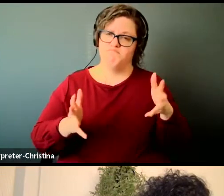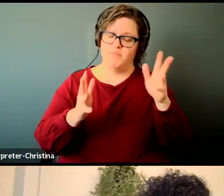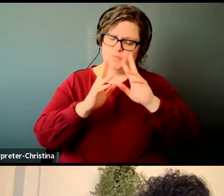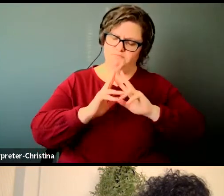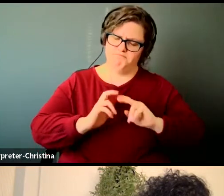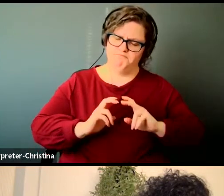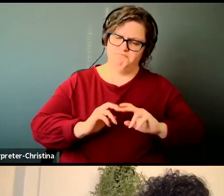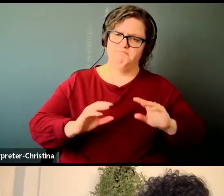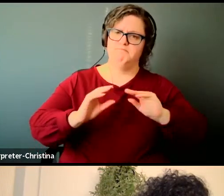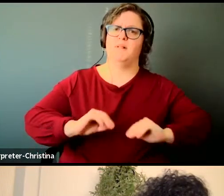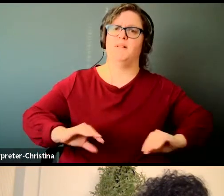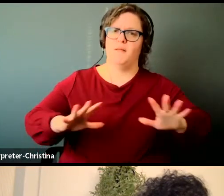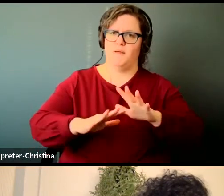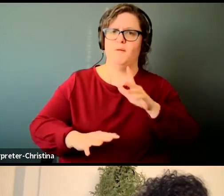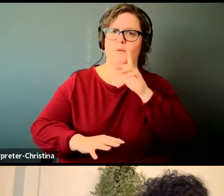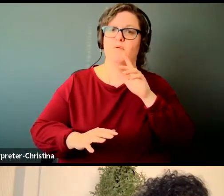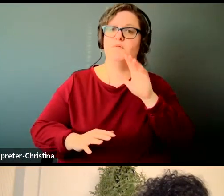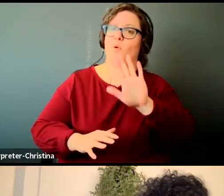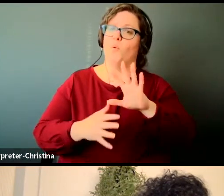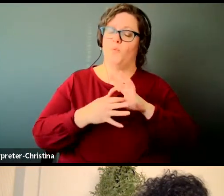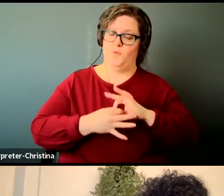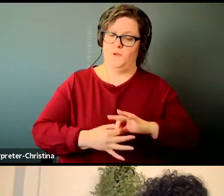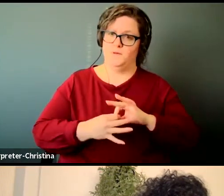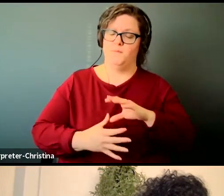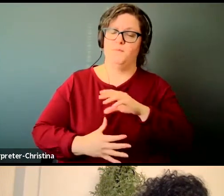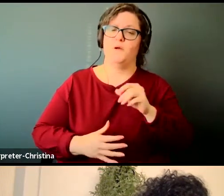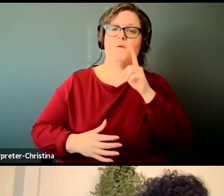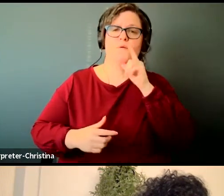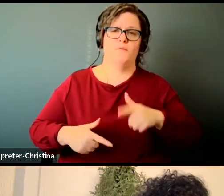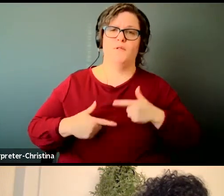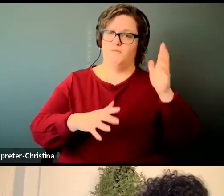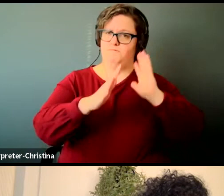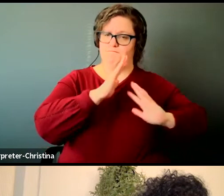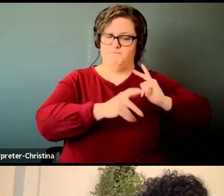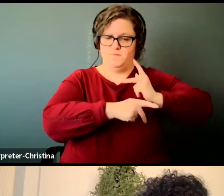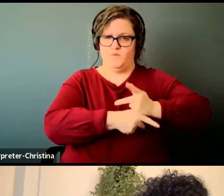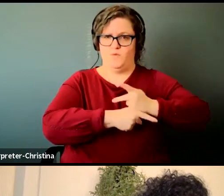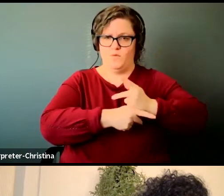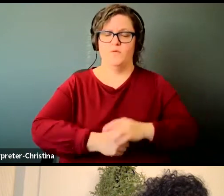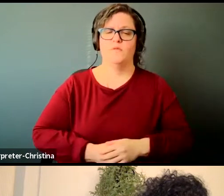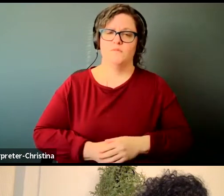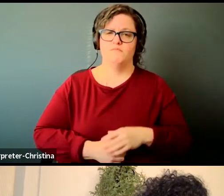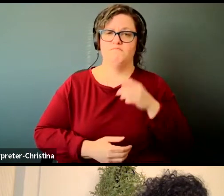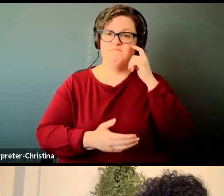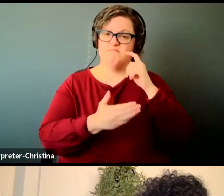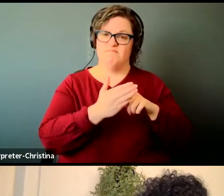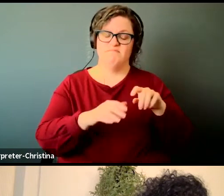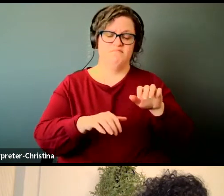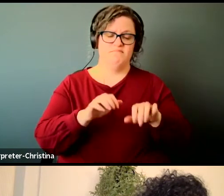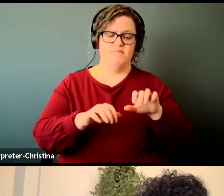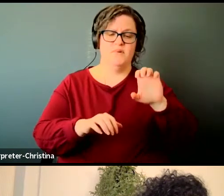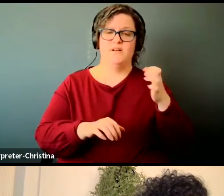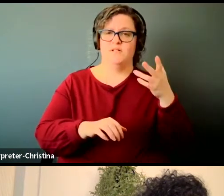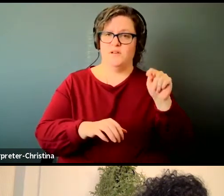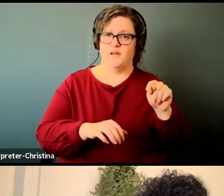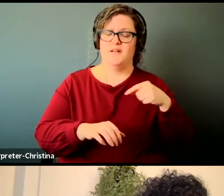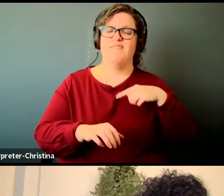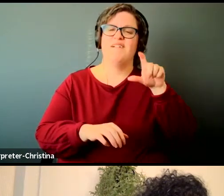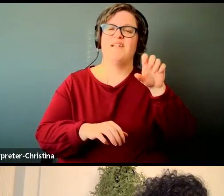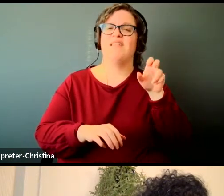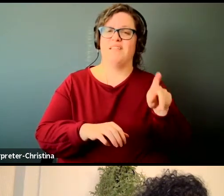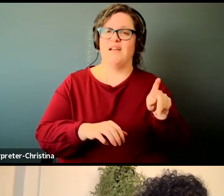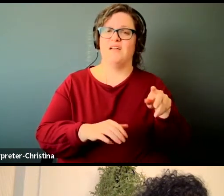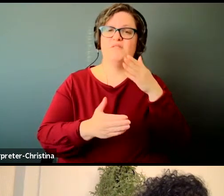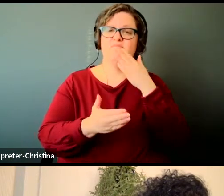your relationship to it and to its original stewards. There's also in the chat a link to a really beautiful open source resource